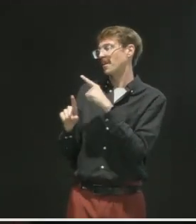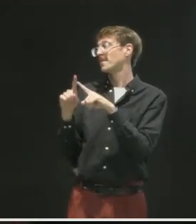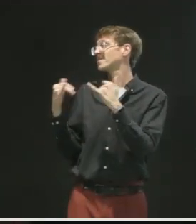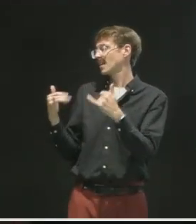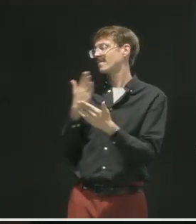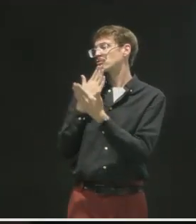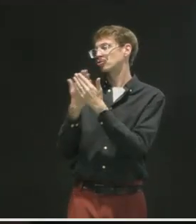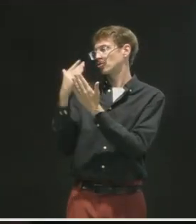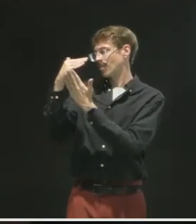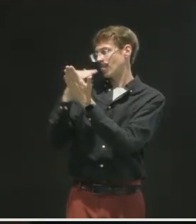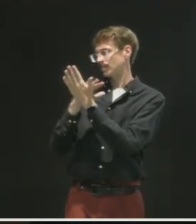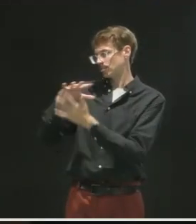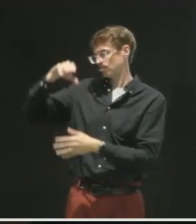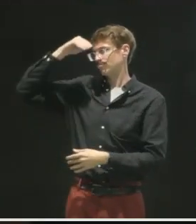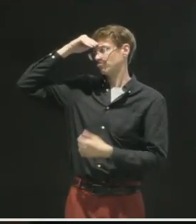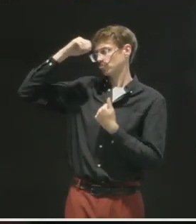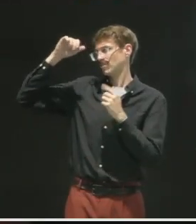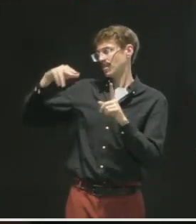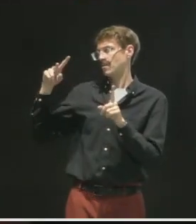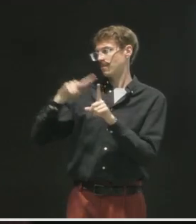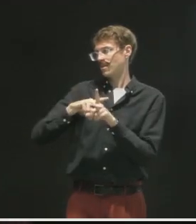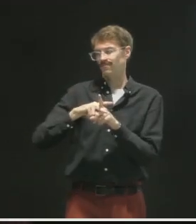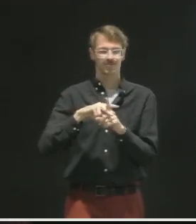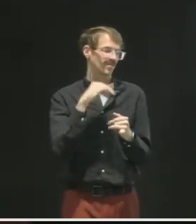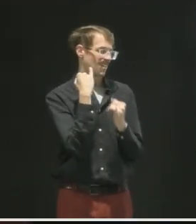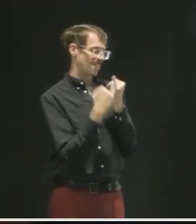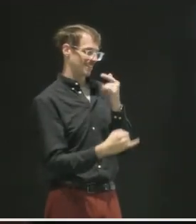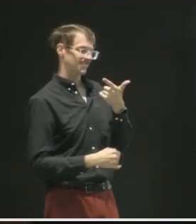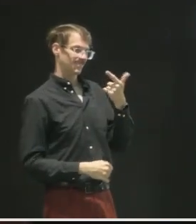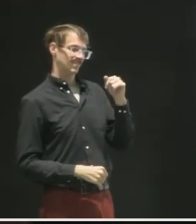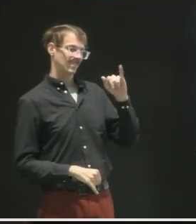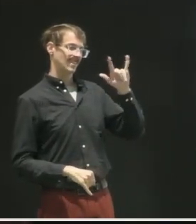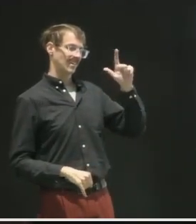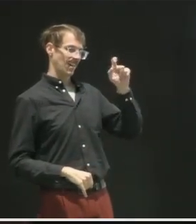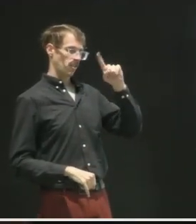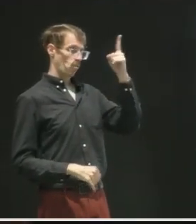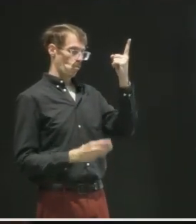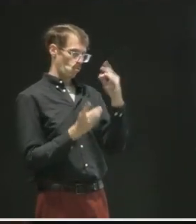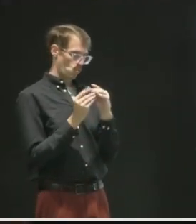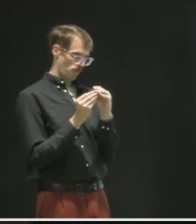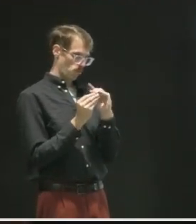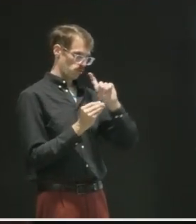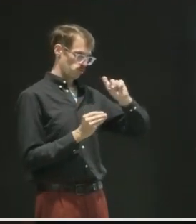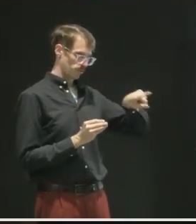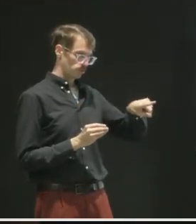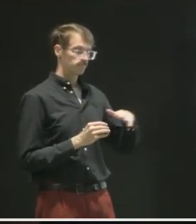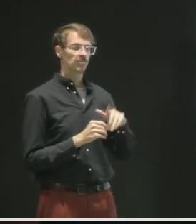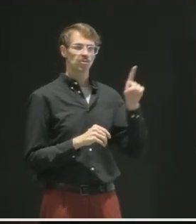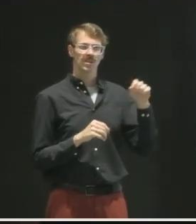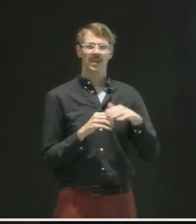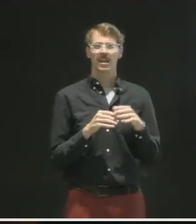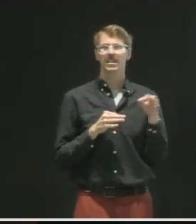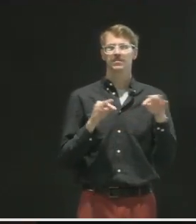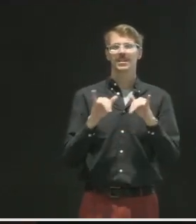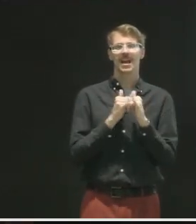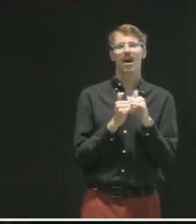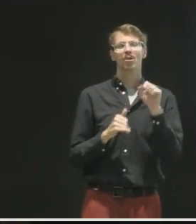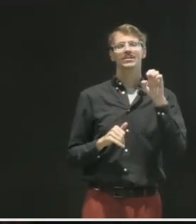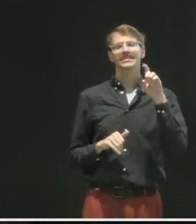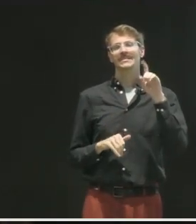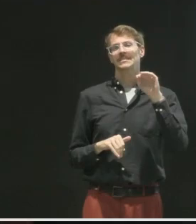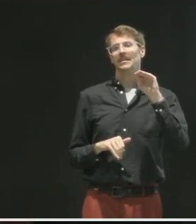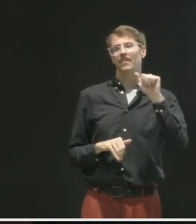much. Okay, Gail, let me finish with you. One more question. Could you explain how SEDIMA collaborates with